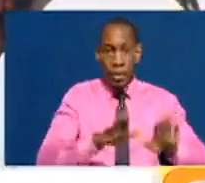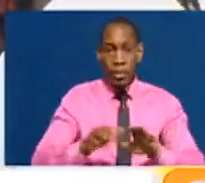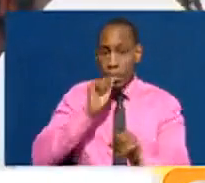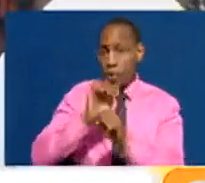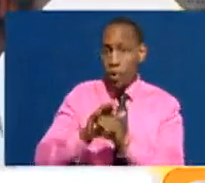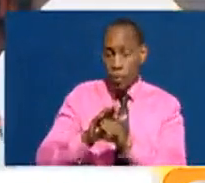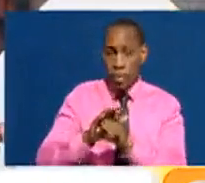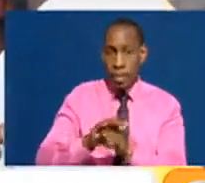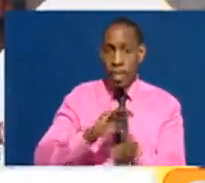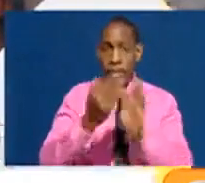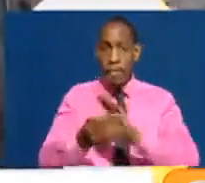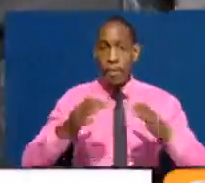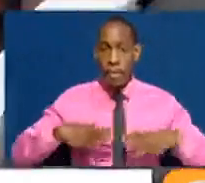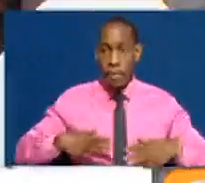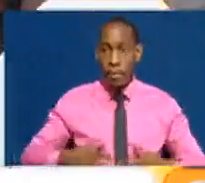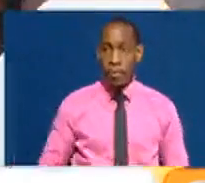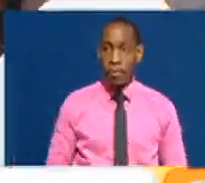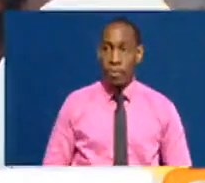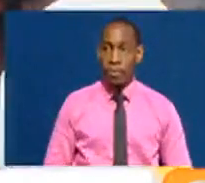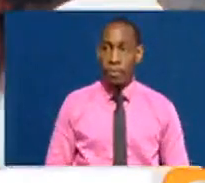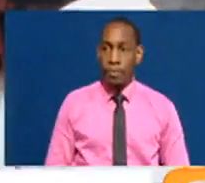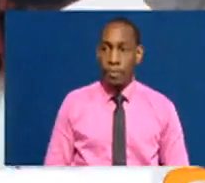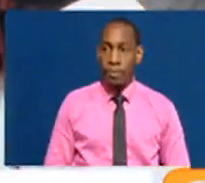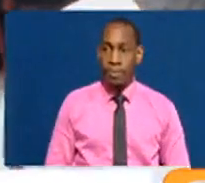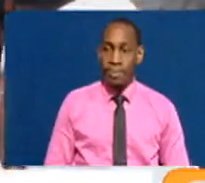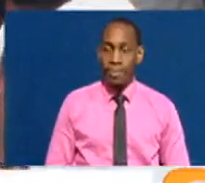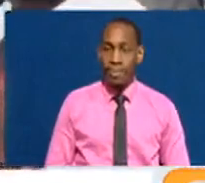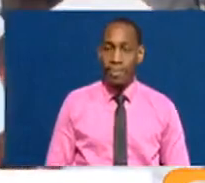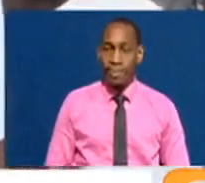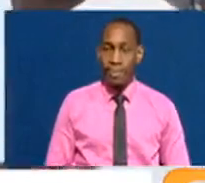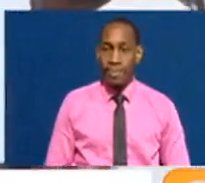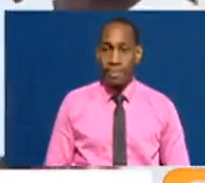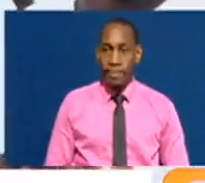promises to the residents. Safin Achieng Ouma, Citizen TV.